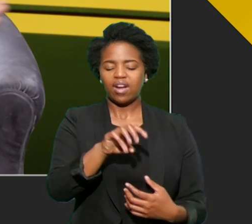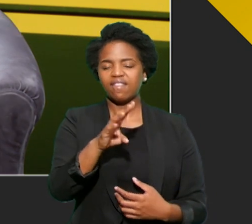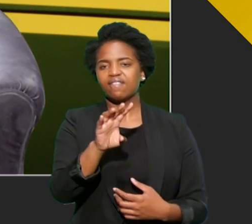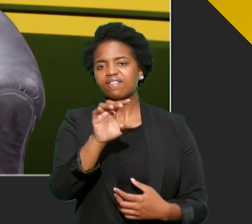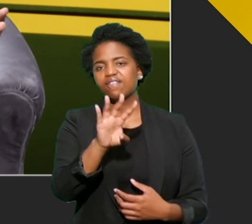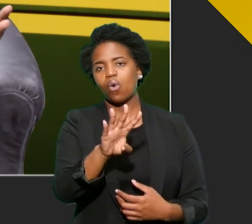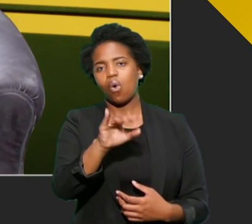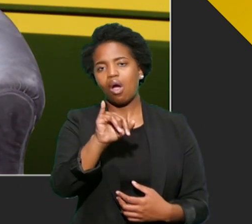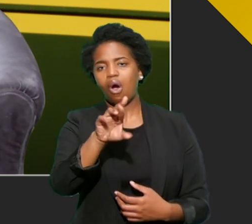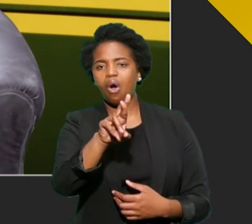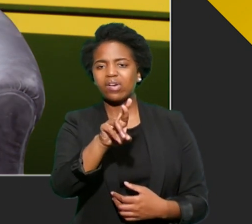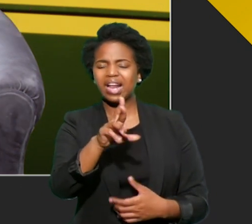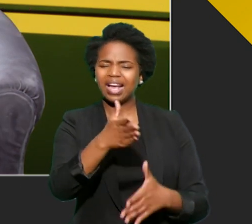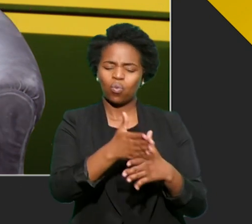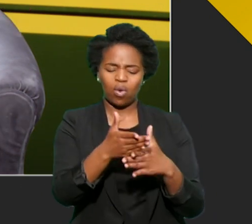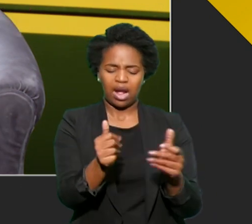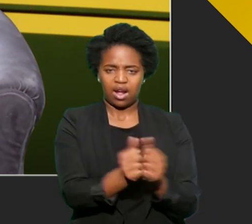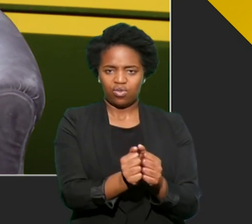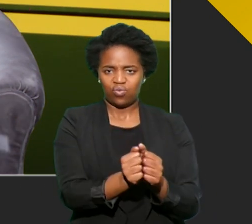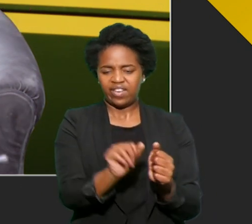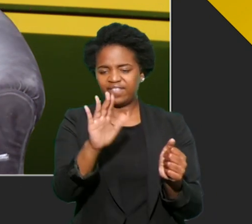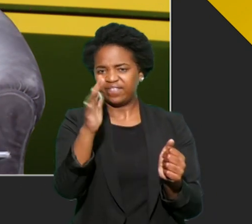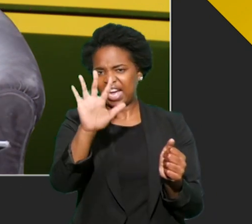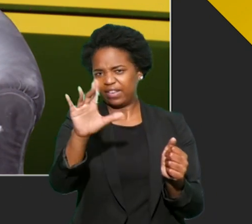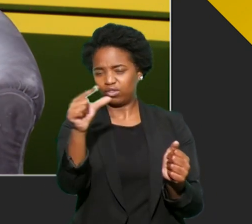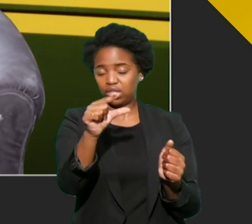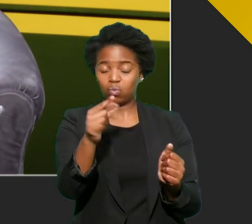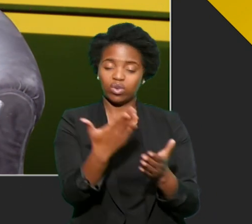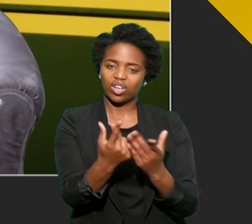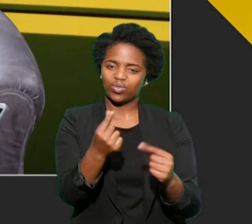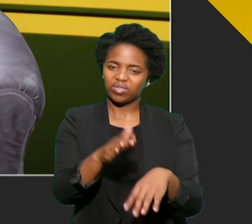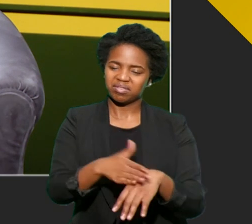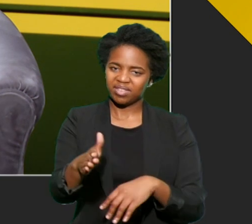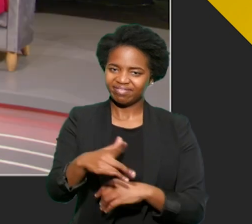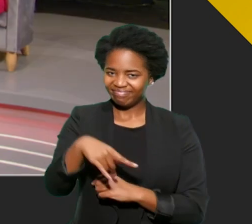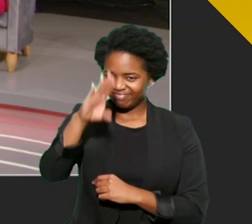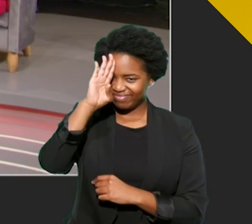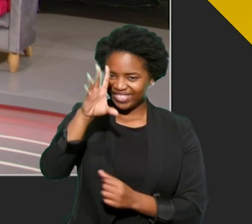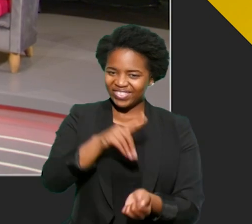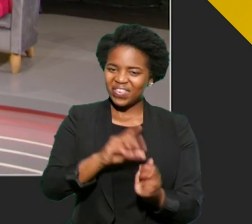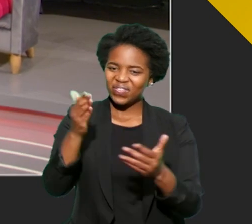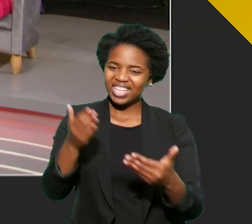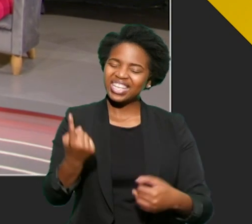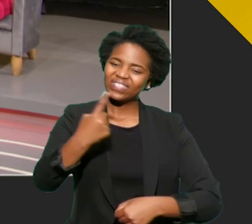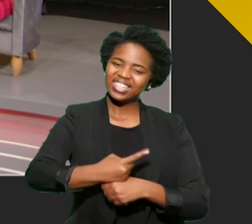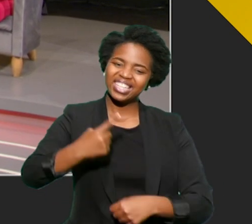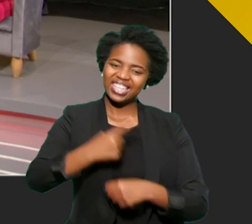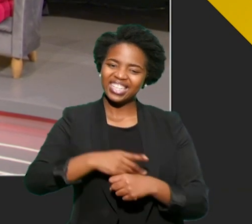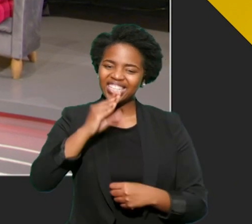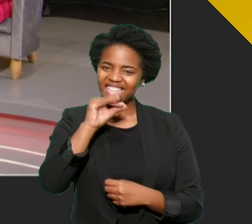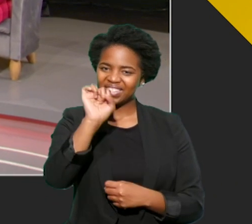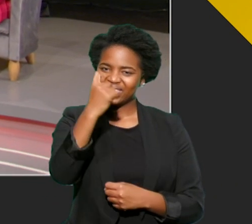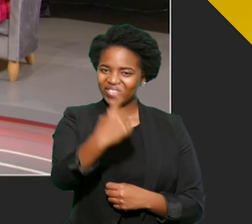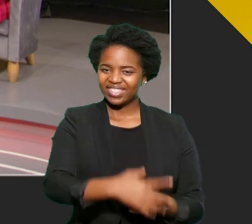5G. How do they work together? Because 5G will then enable us to do more. Dr. Lysko, welcome to Daily Thetha on SABC 1.